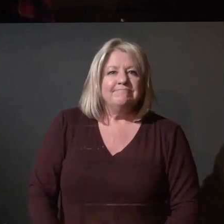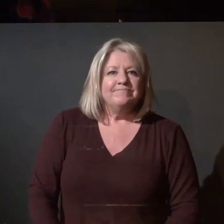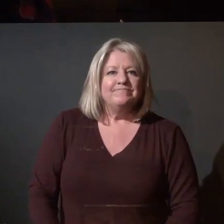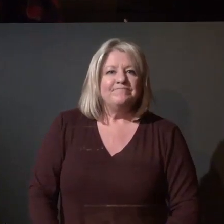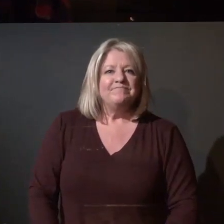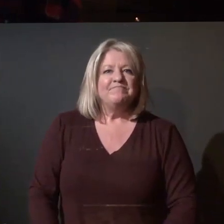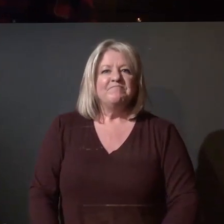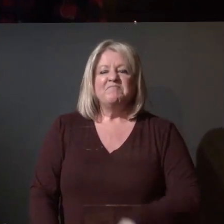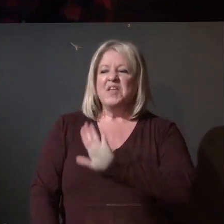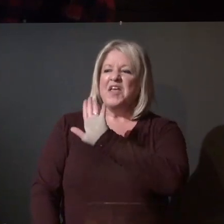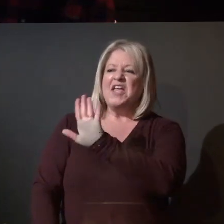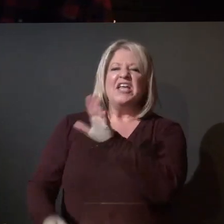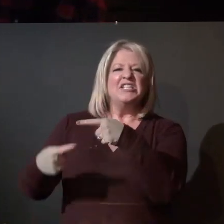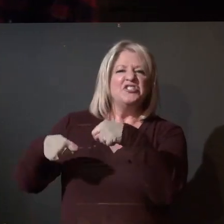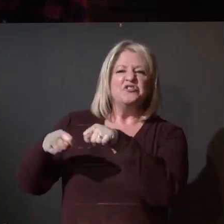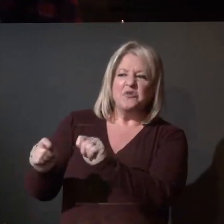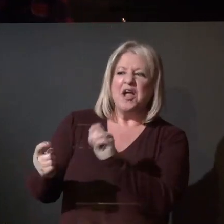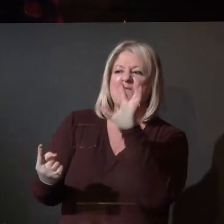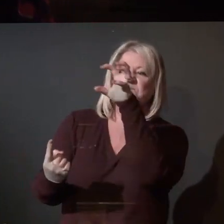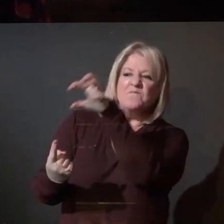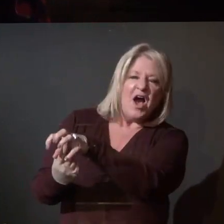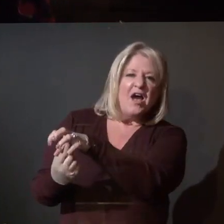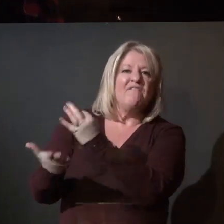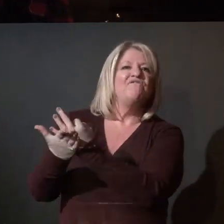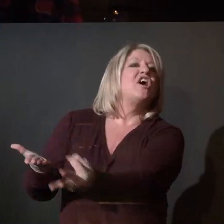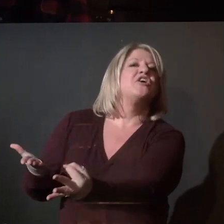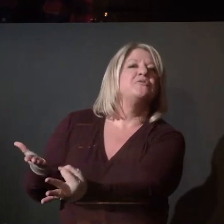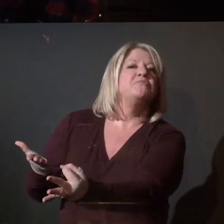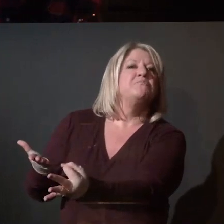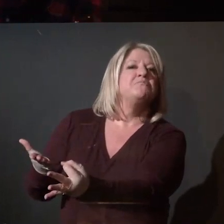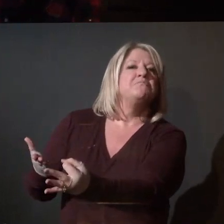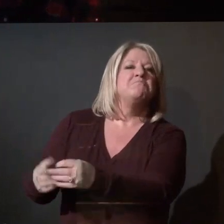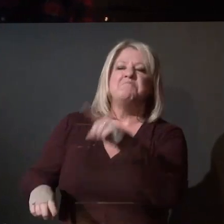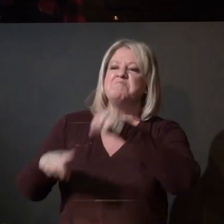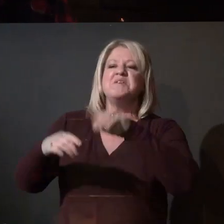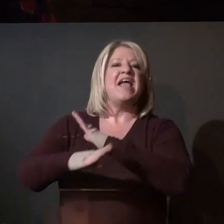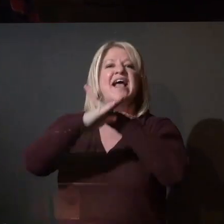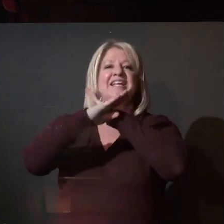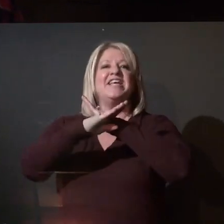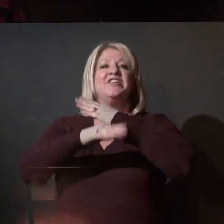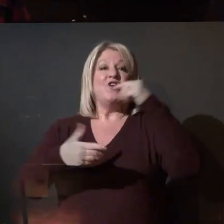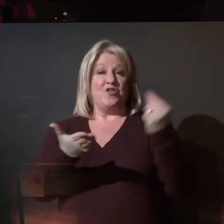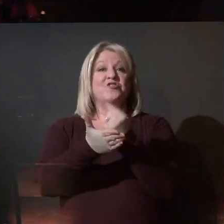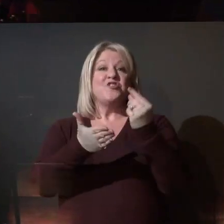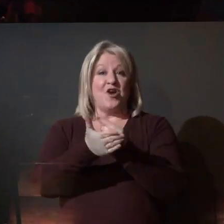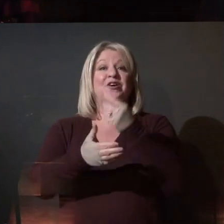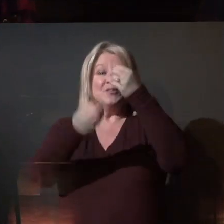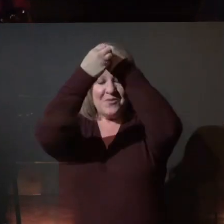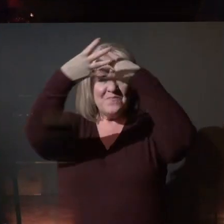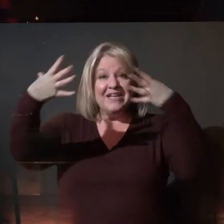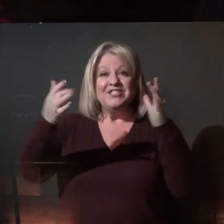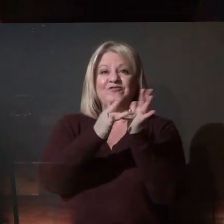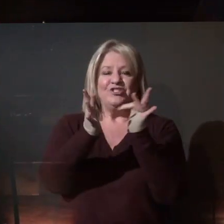that his attempts have failed to hinder the message and the gospel of Jesus. Amen.